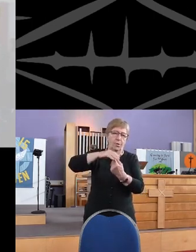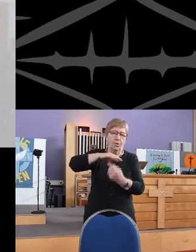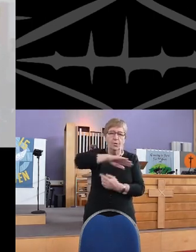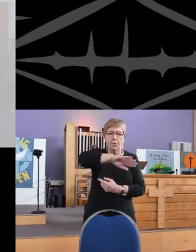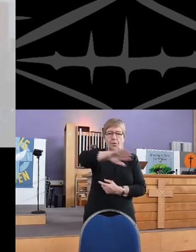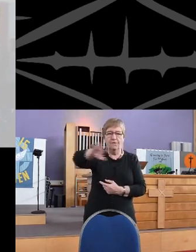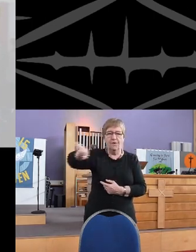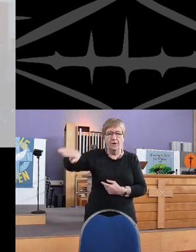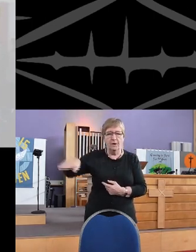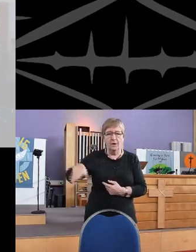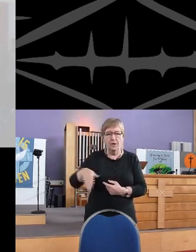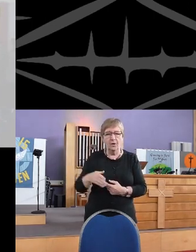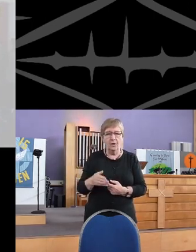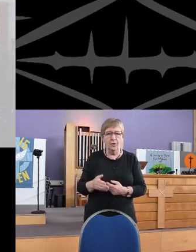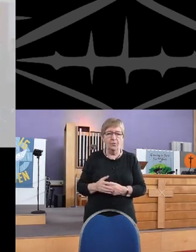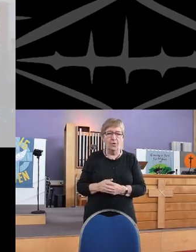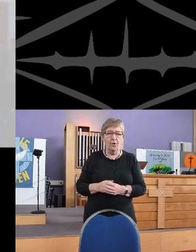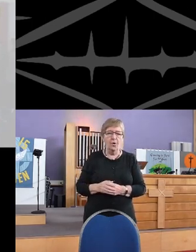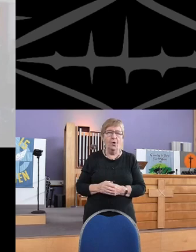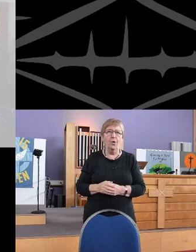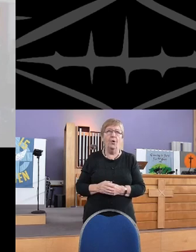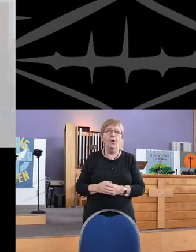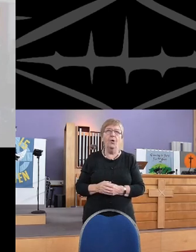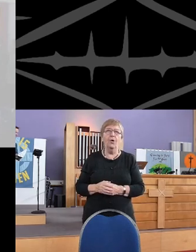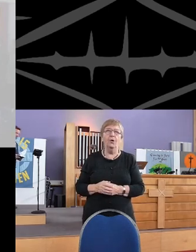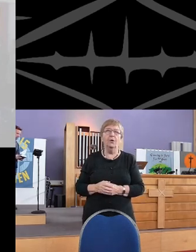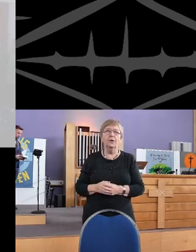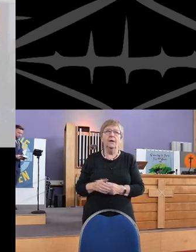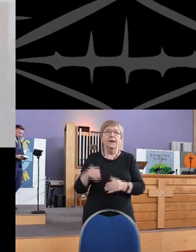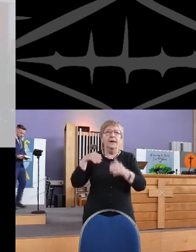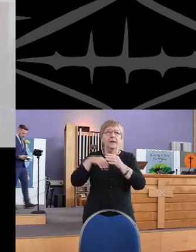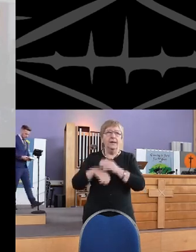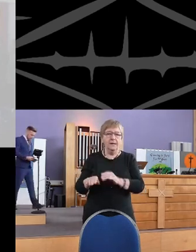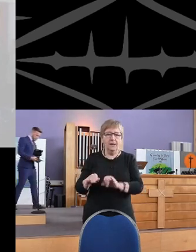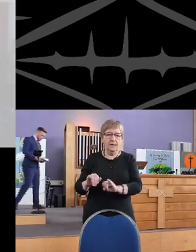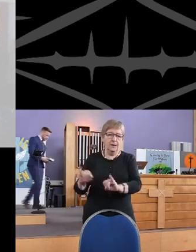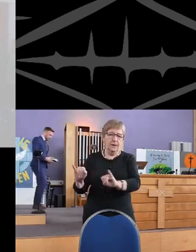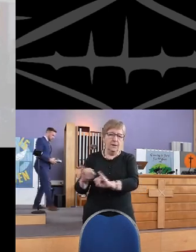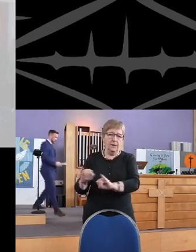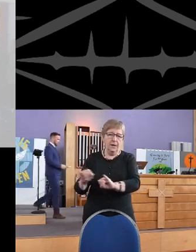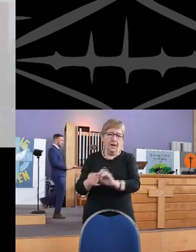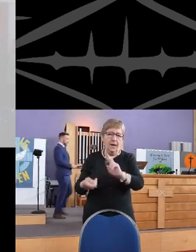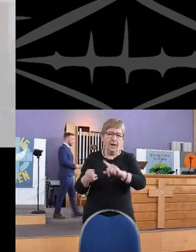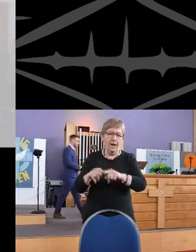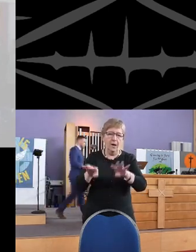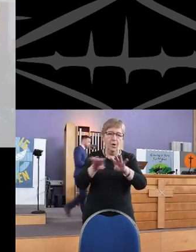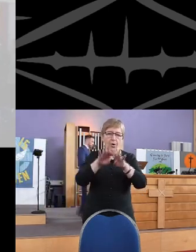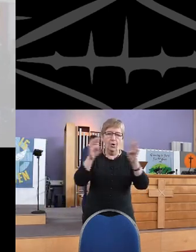Thank you.